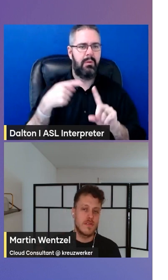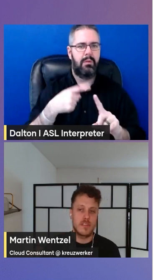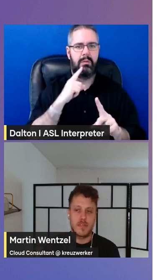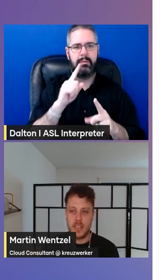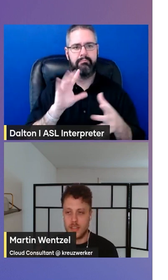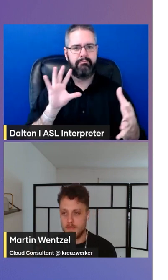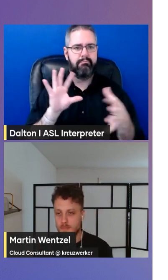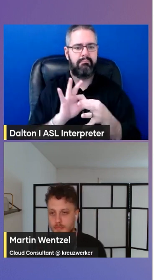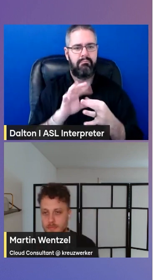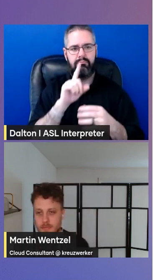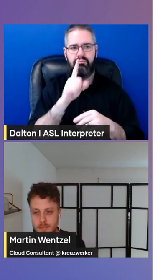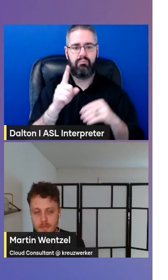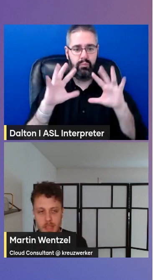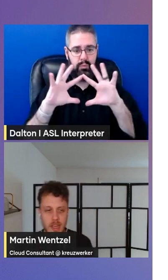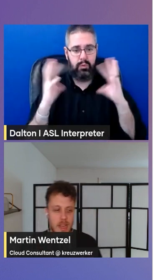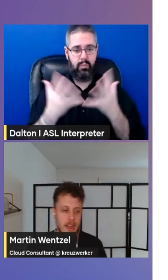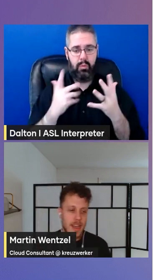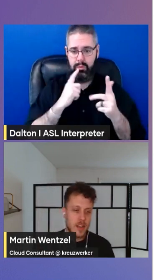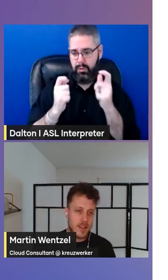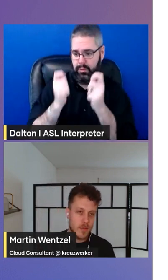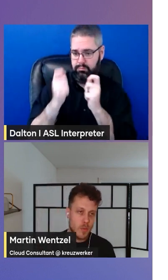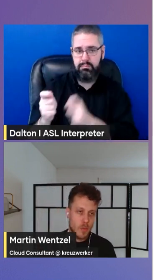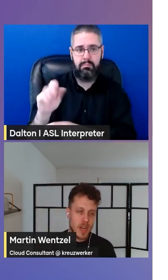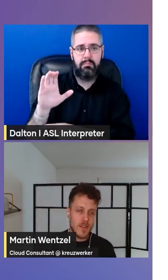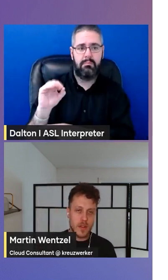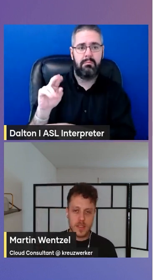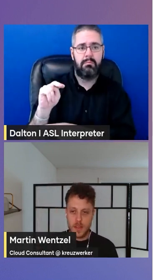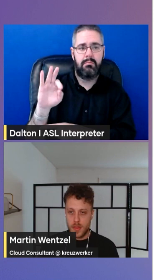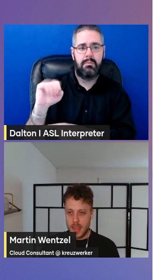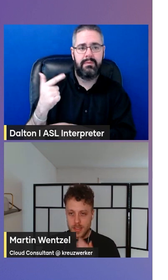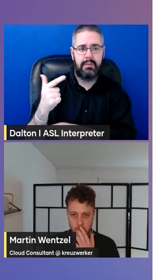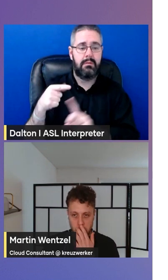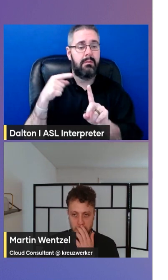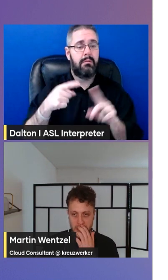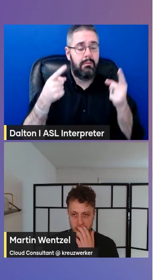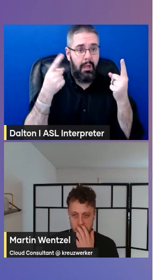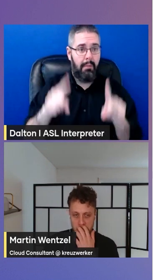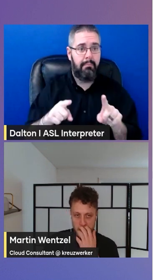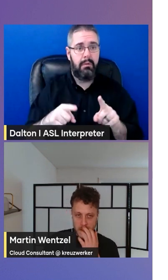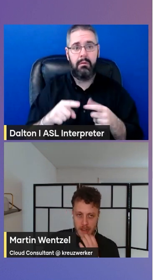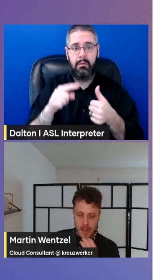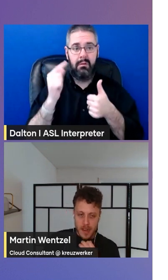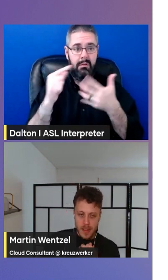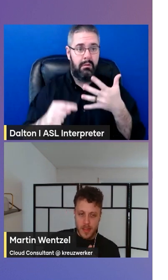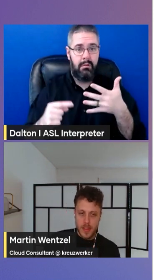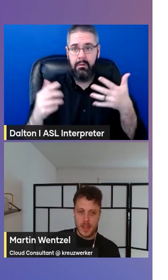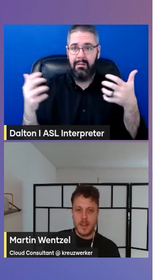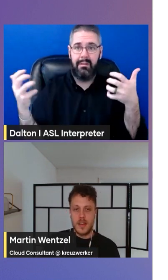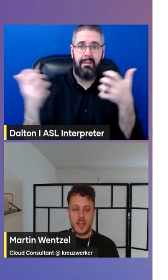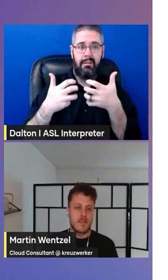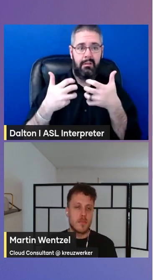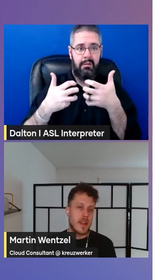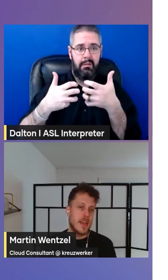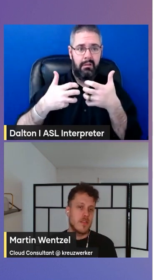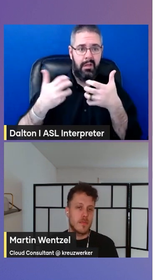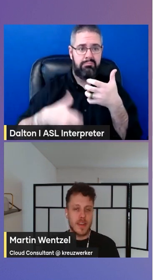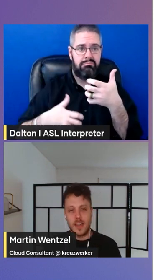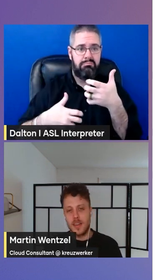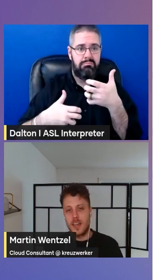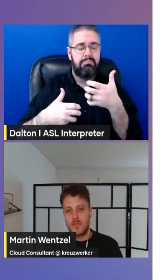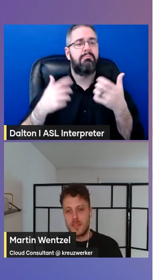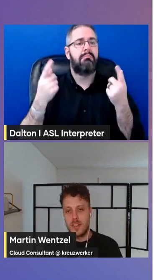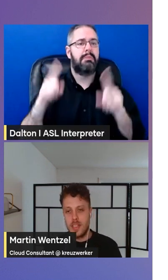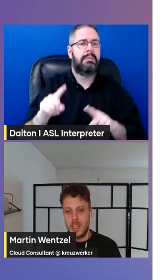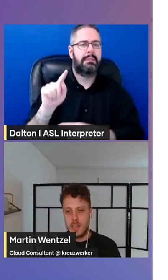into a configuration. And whenever those things don't match, then a Terraform plan or